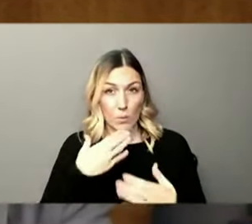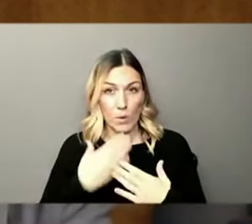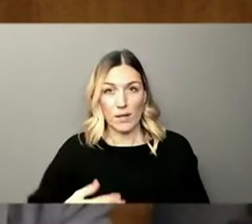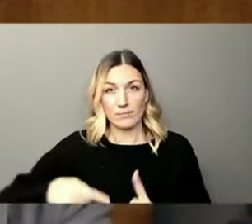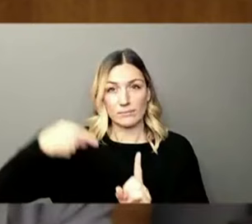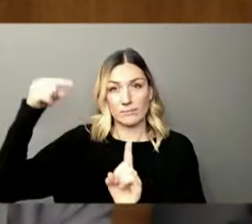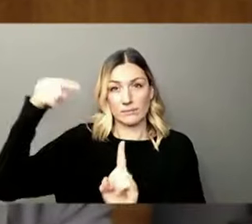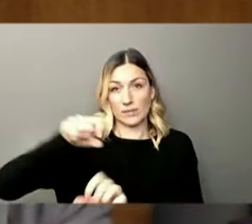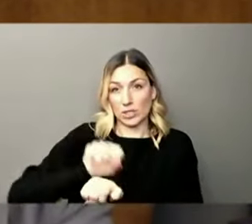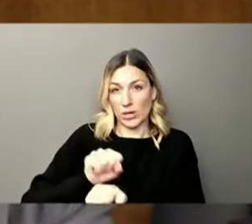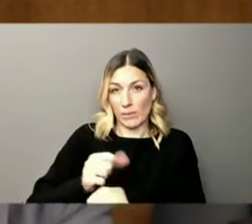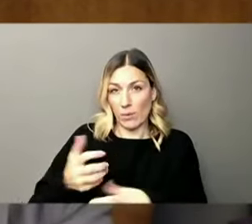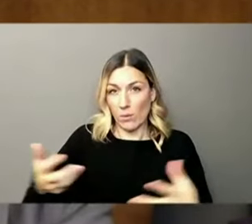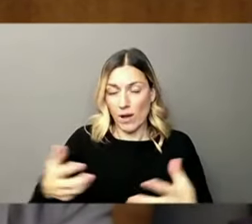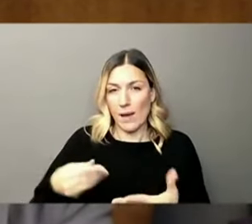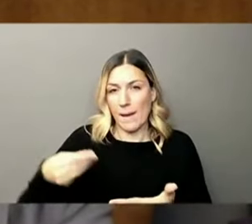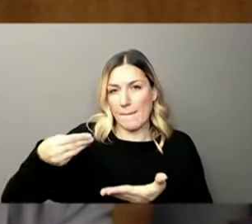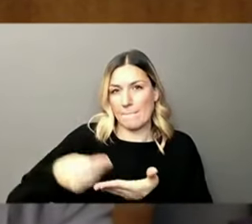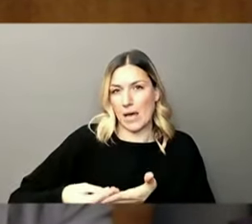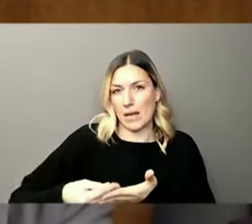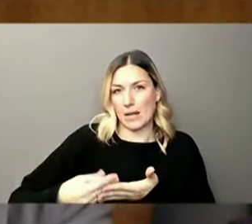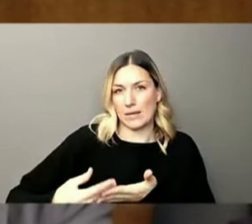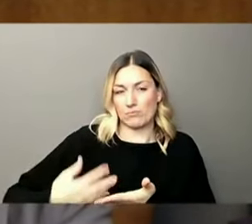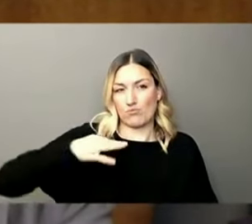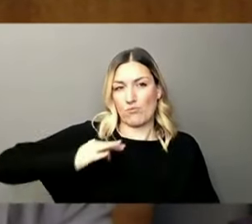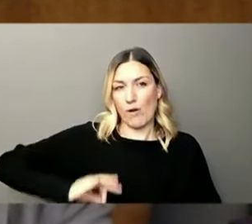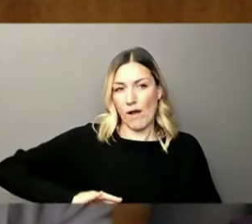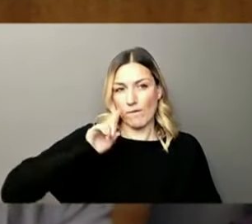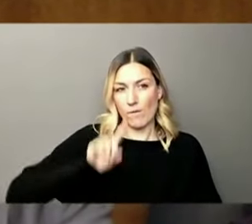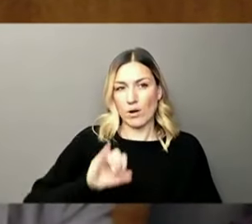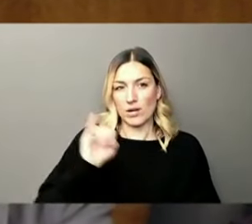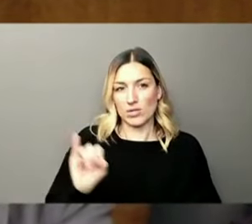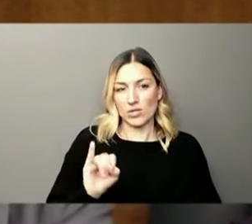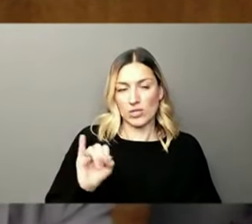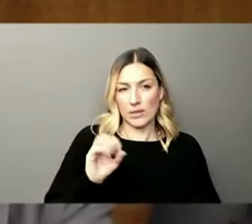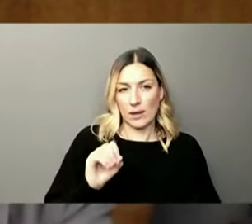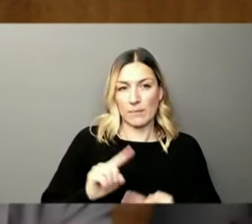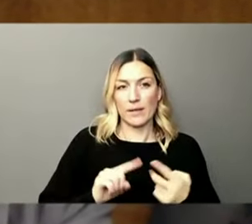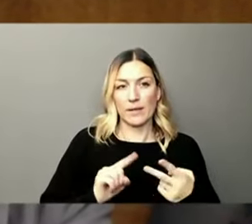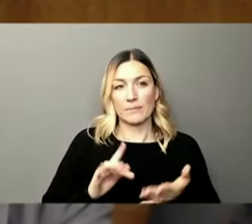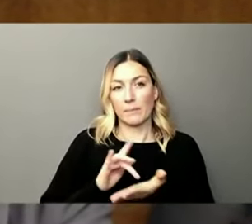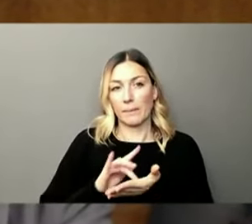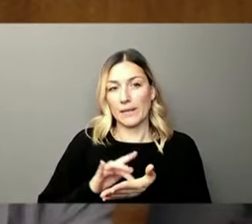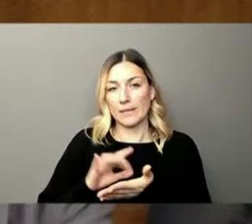to make huge profits for the insurance companies and the drug companies.